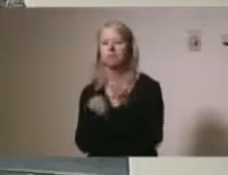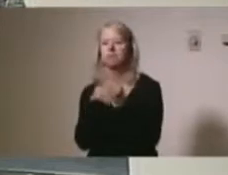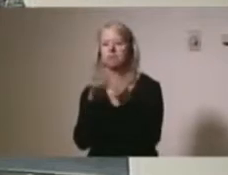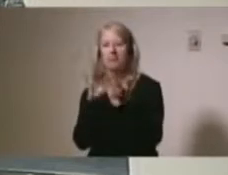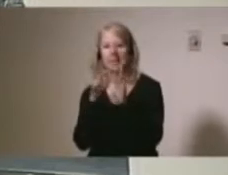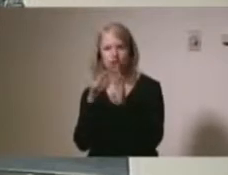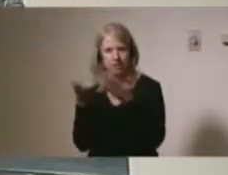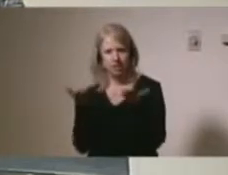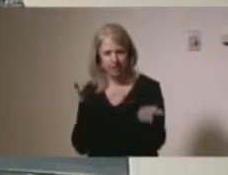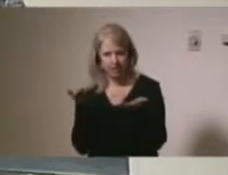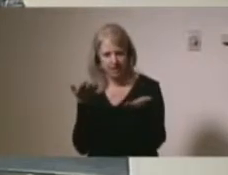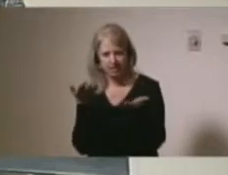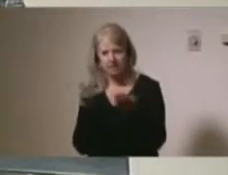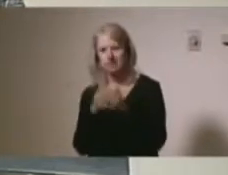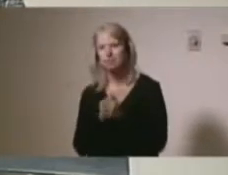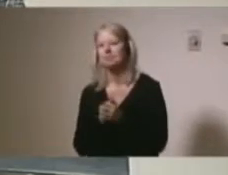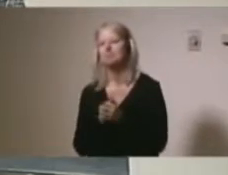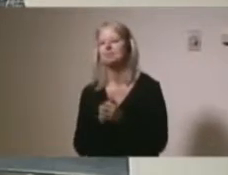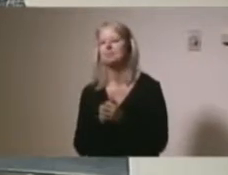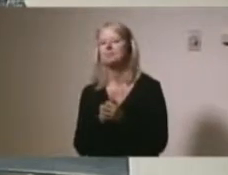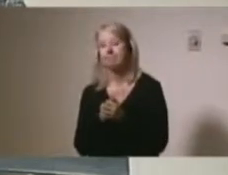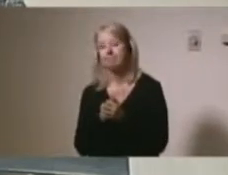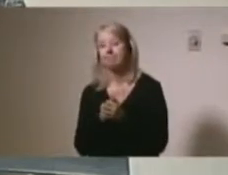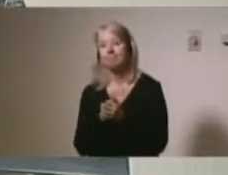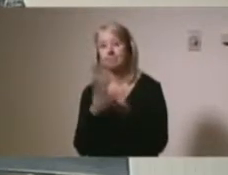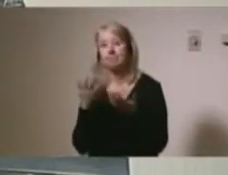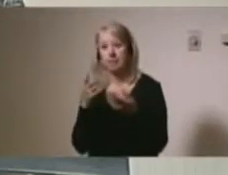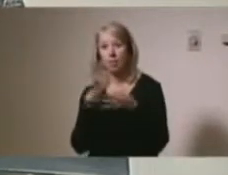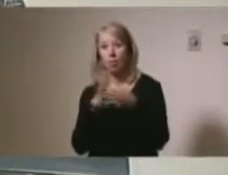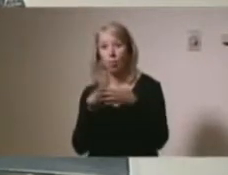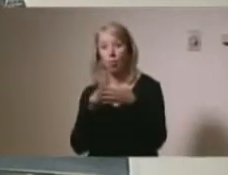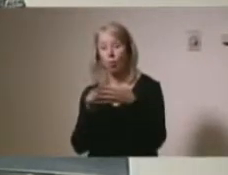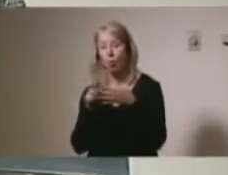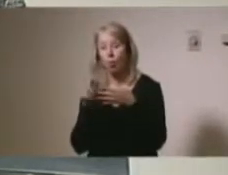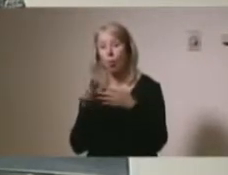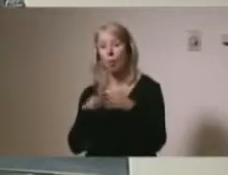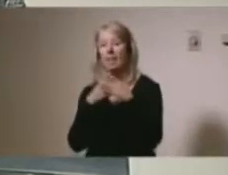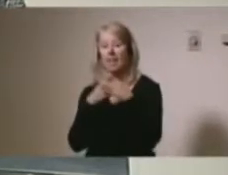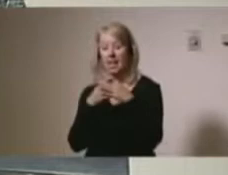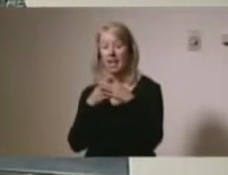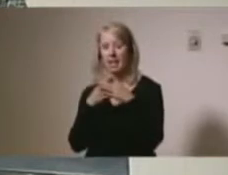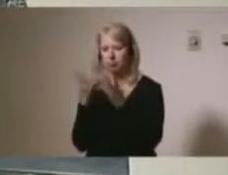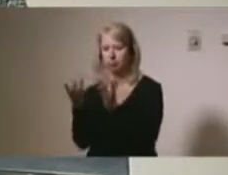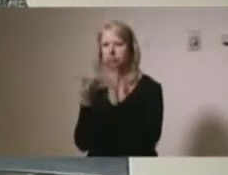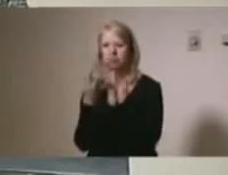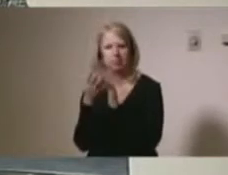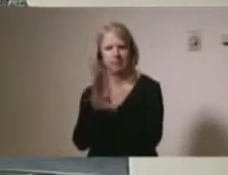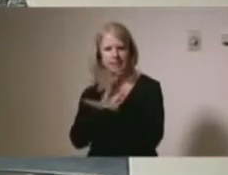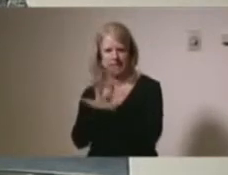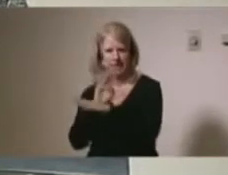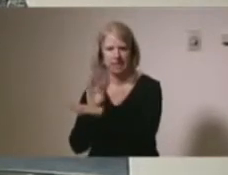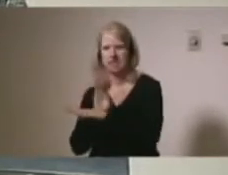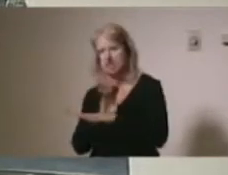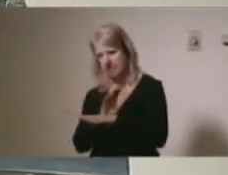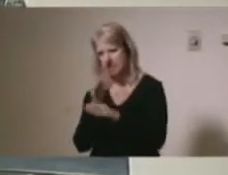So at the beginning of the month, it's very hectic, and since the financial